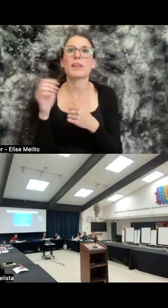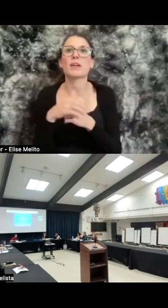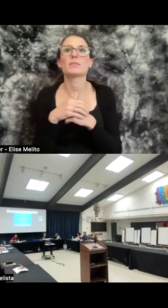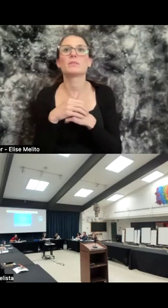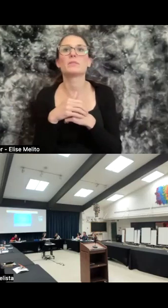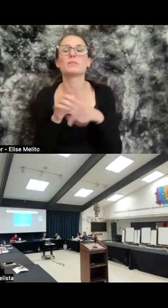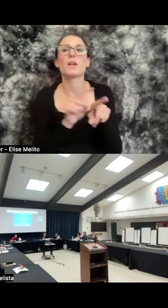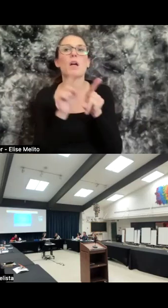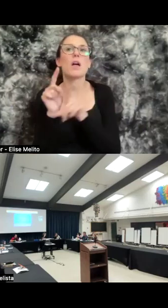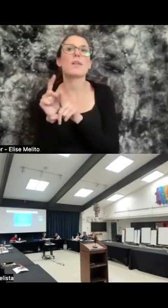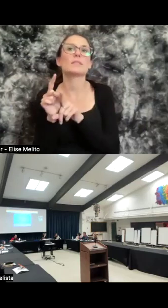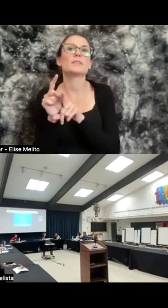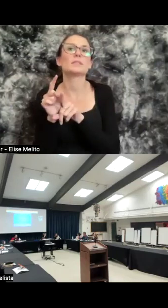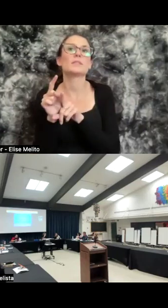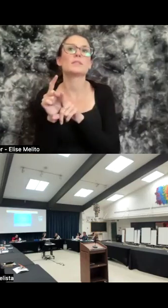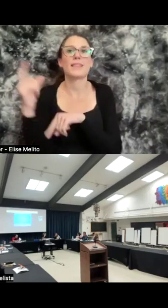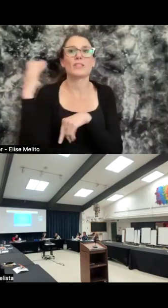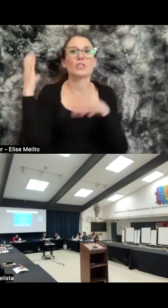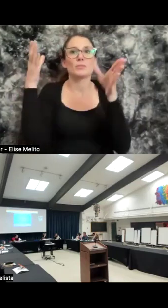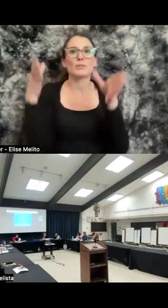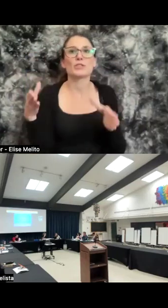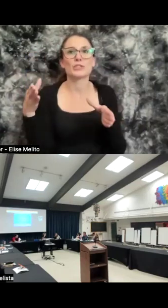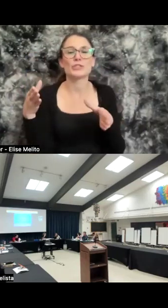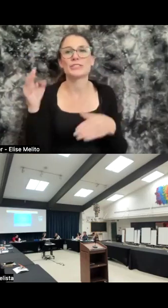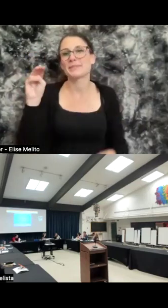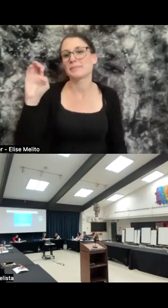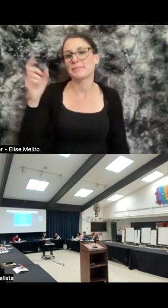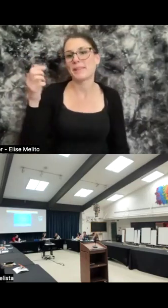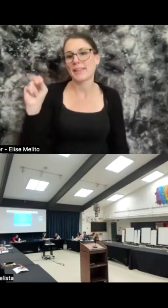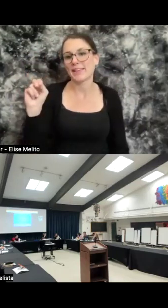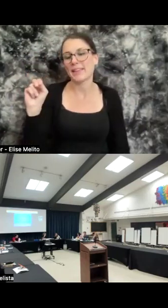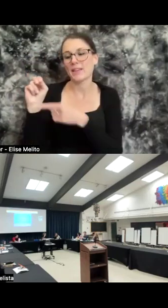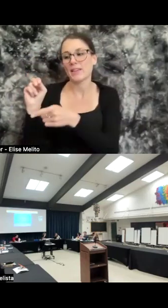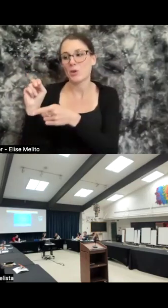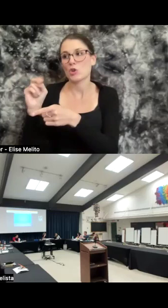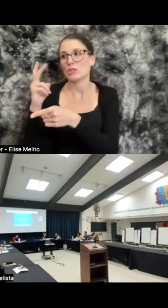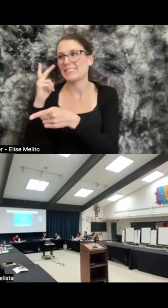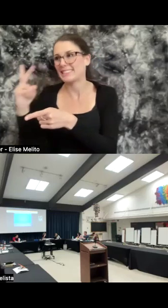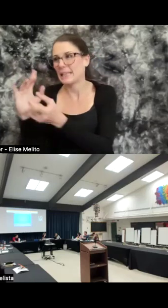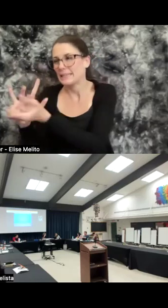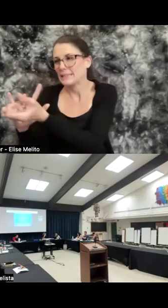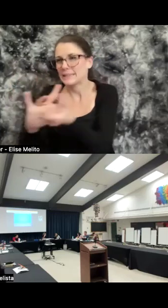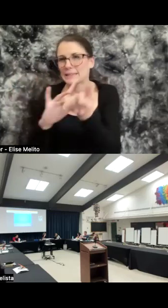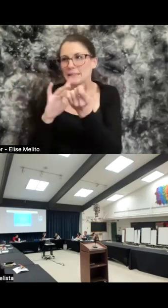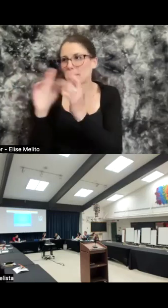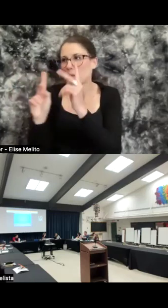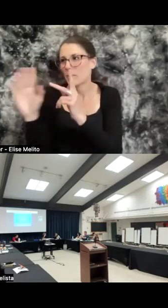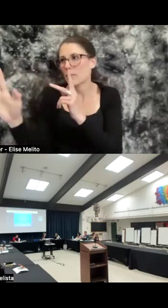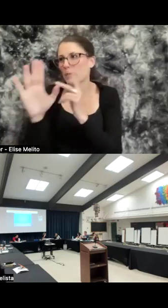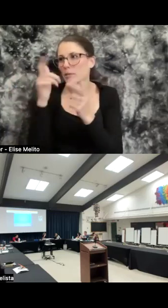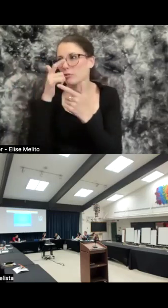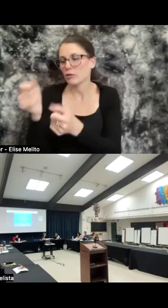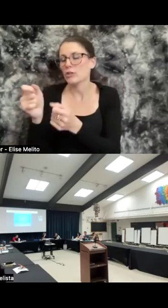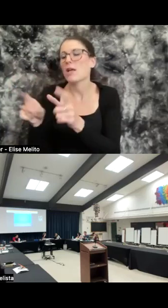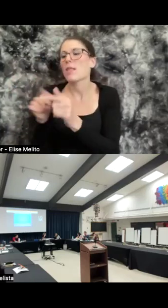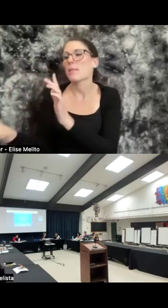As the chairperson, Megan sort of gets interest from these people and then picks who she wants to be